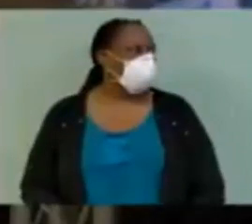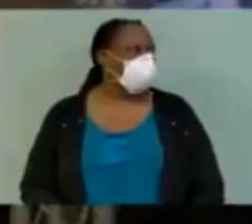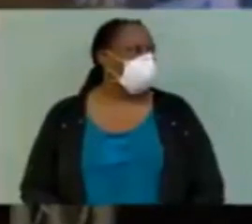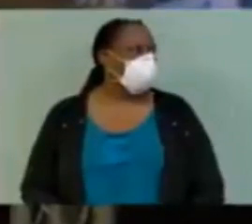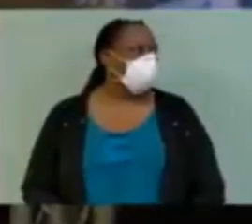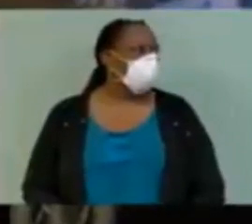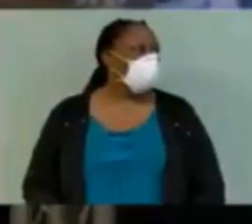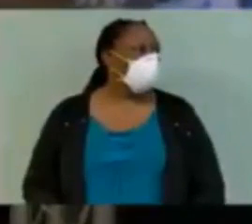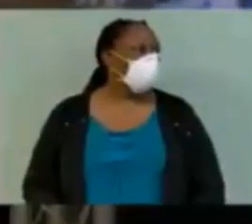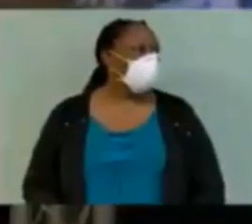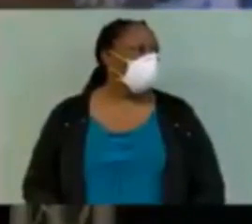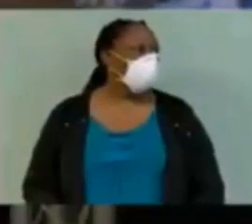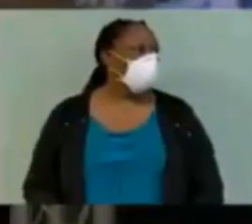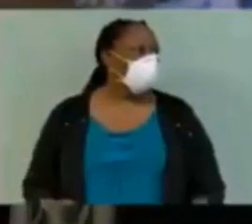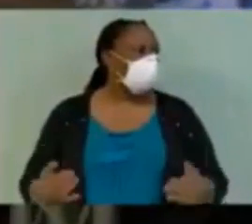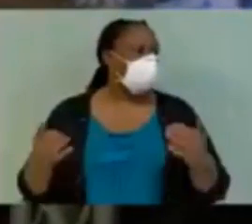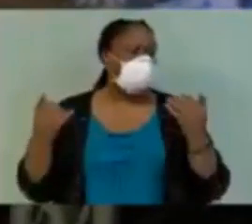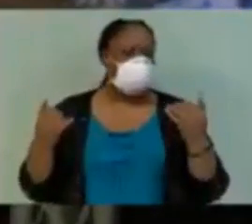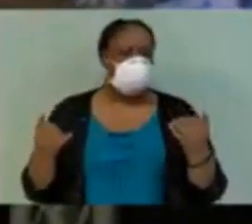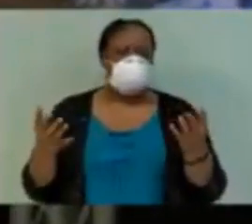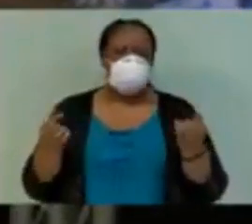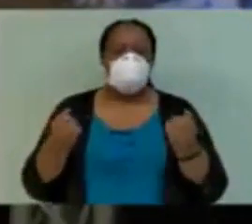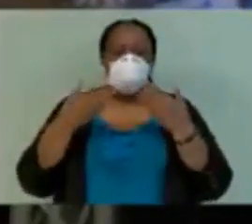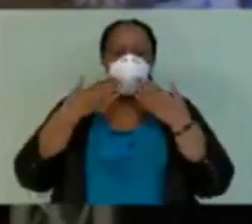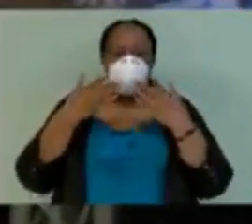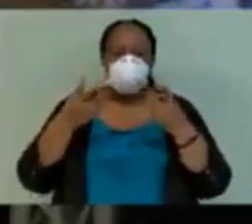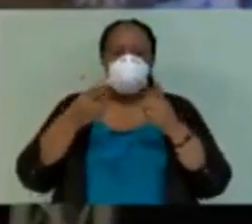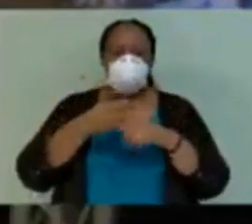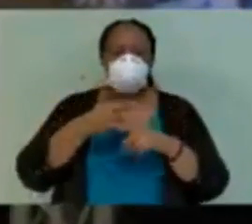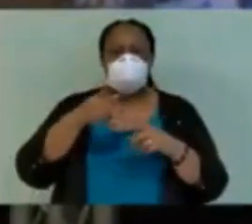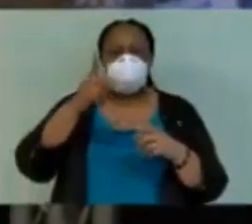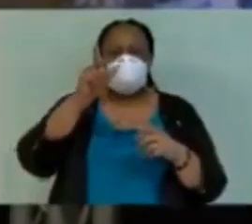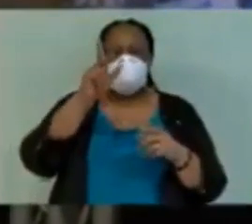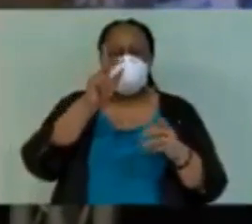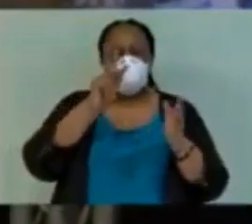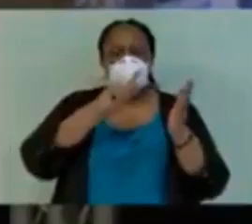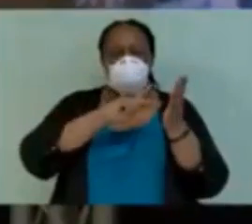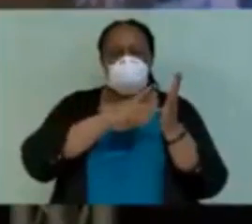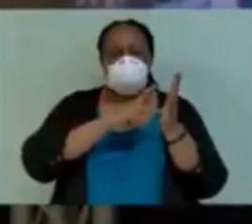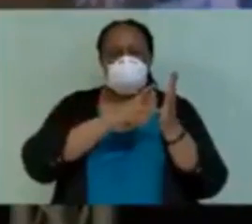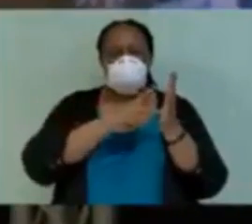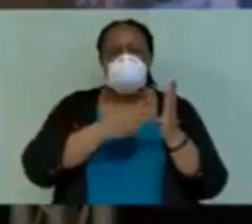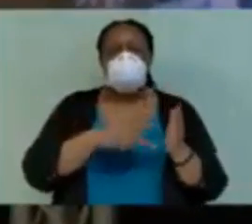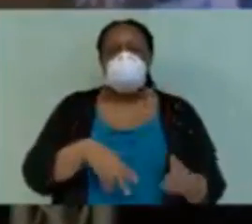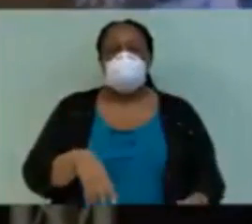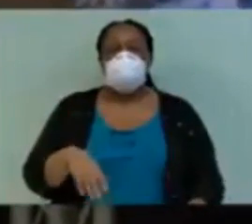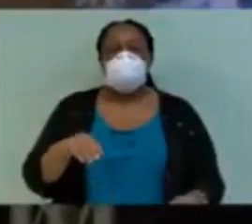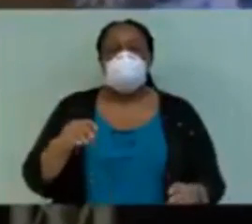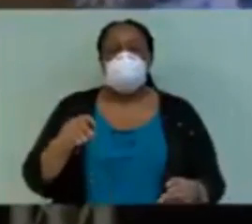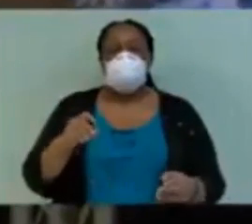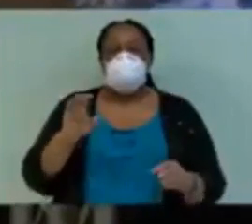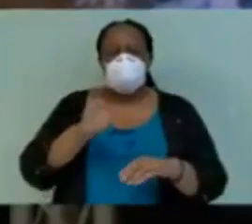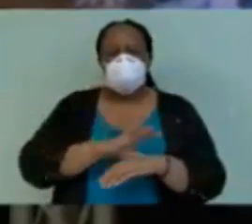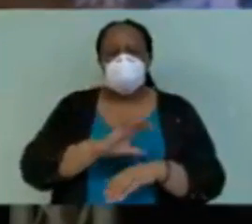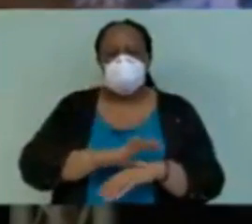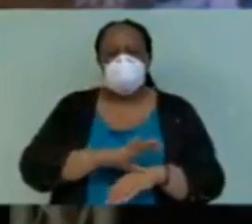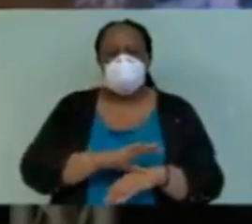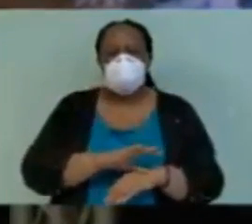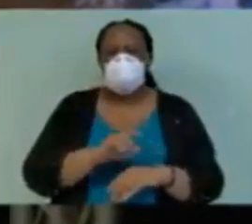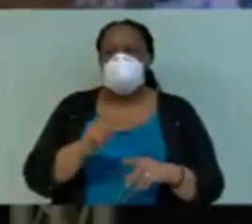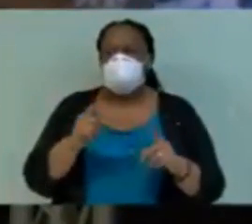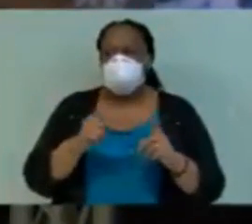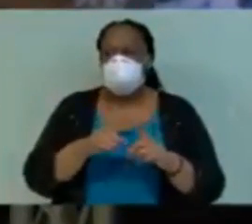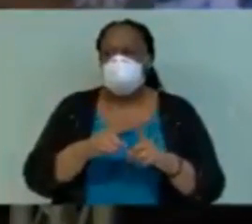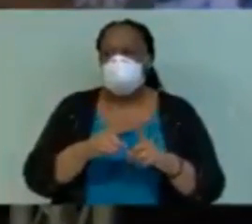to supporting everyone who has such dire need. Let me begin